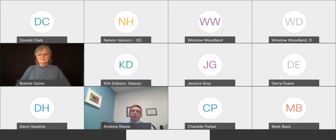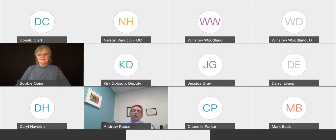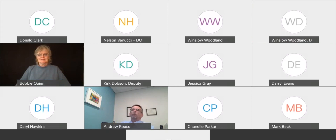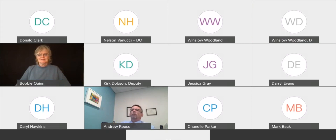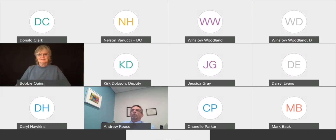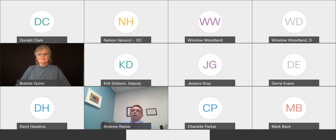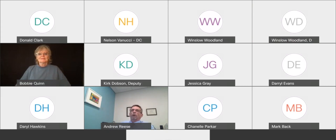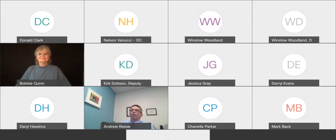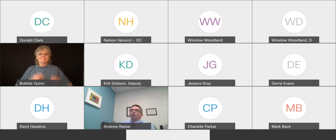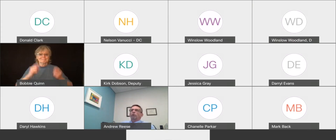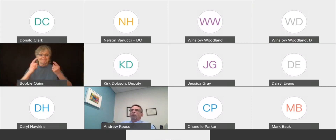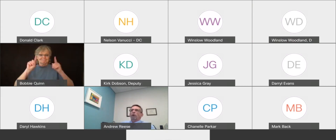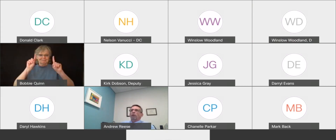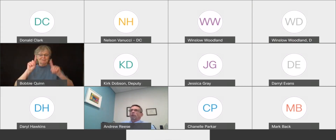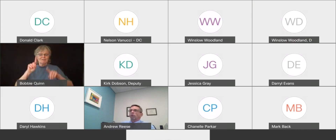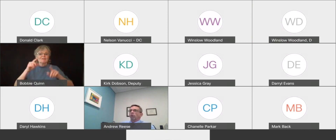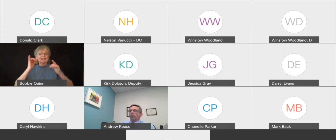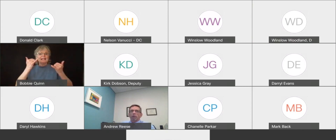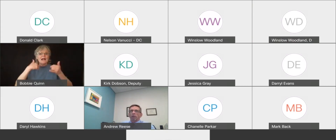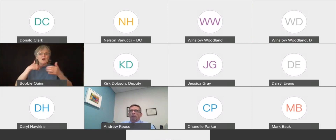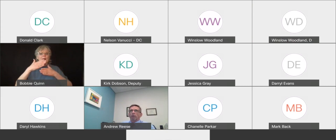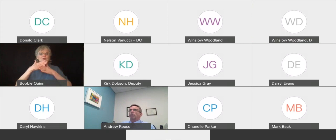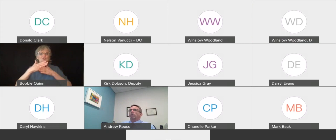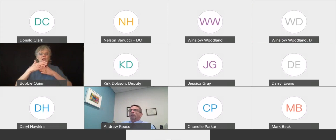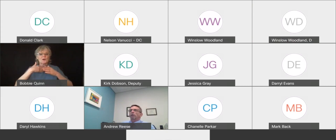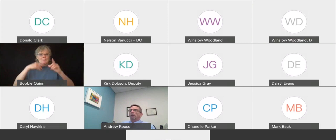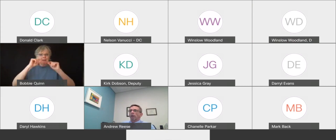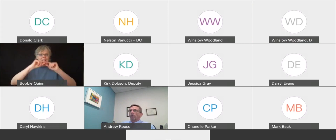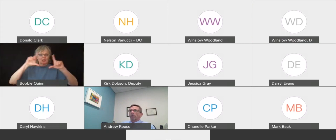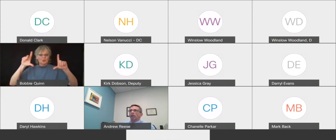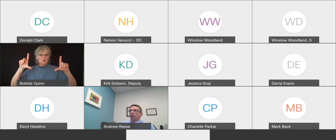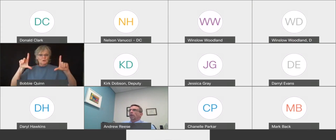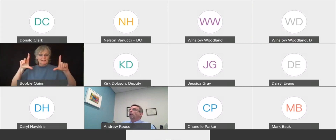There we go. So I'm sharing my screen.